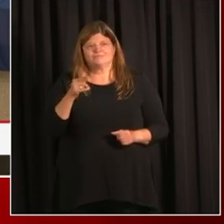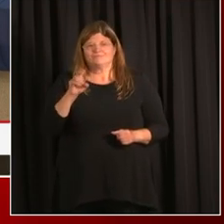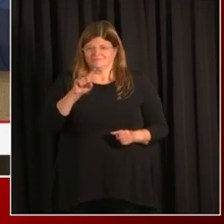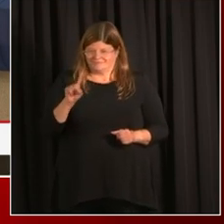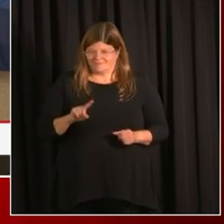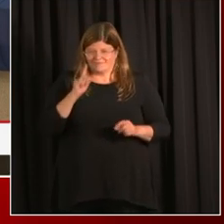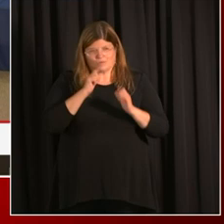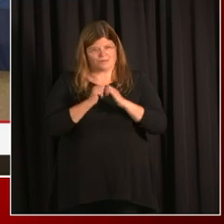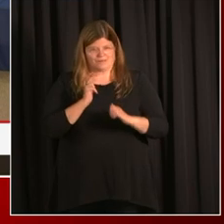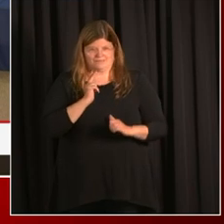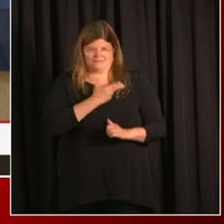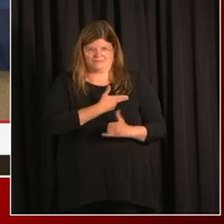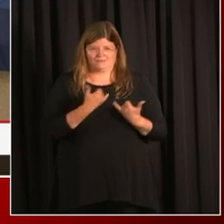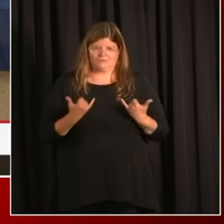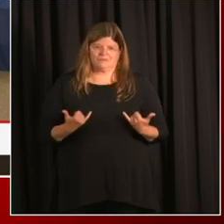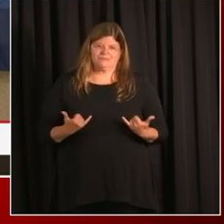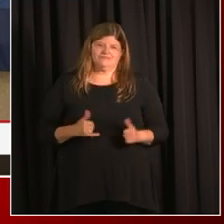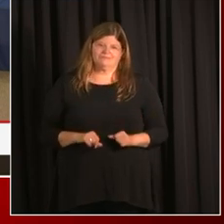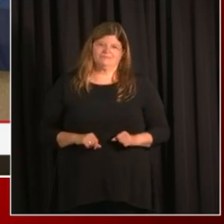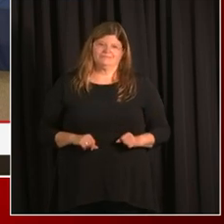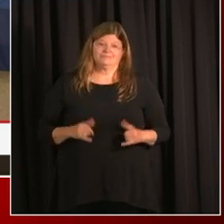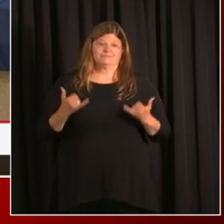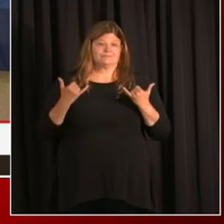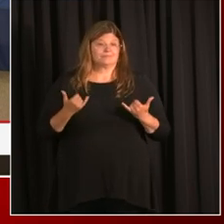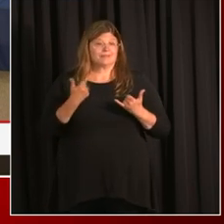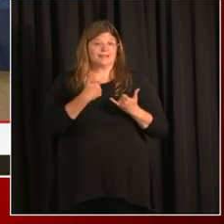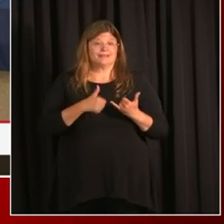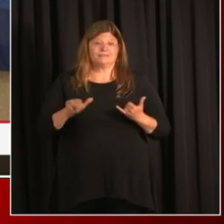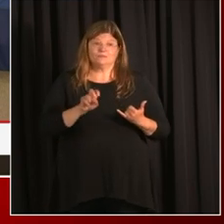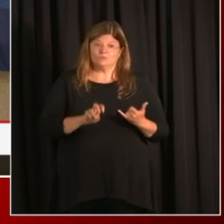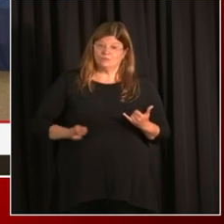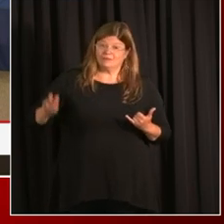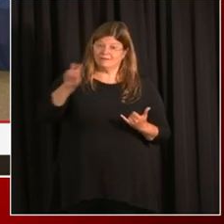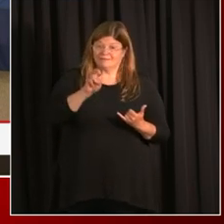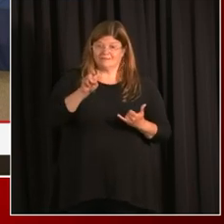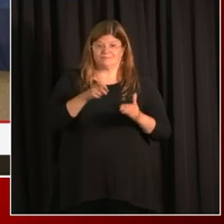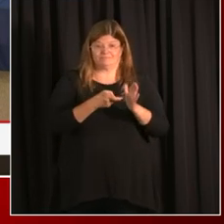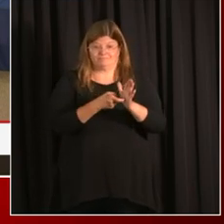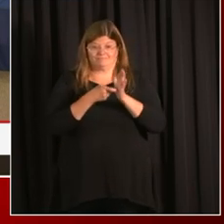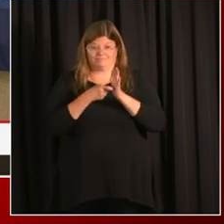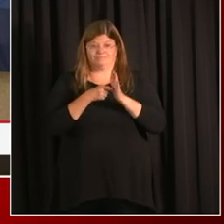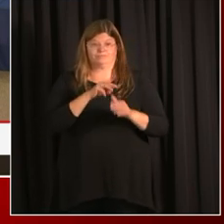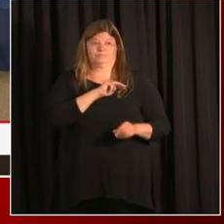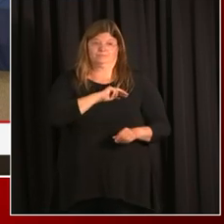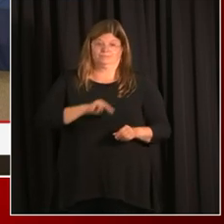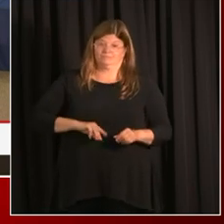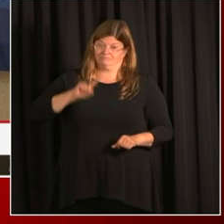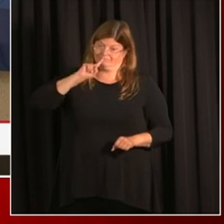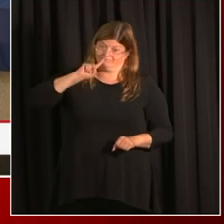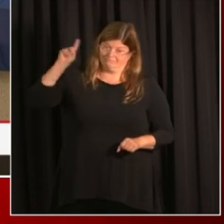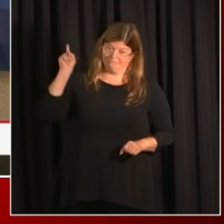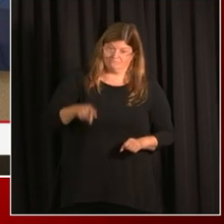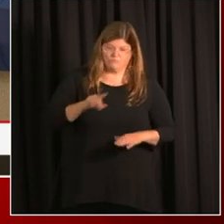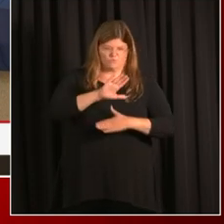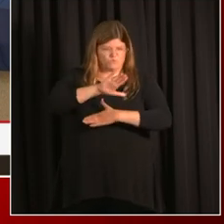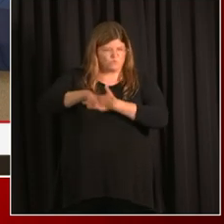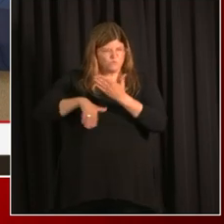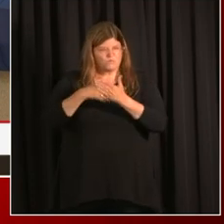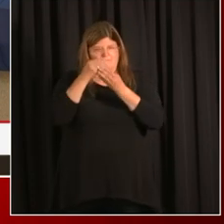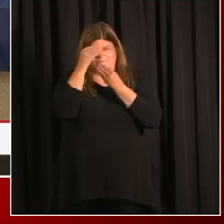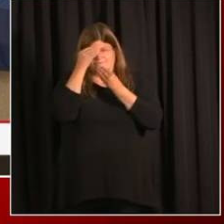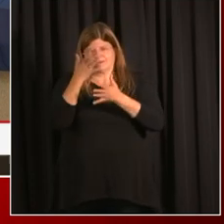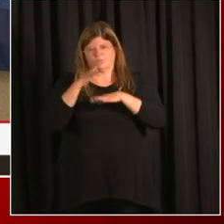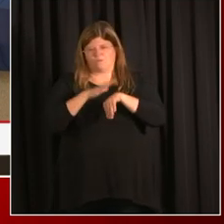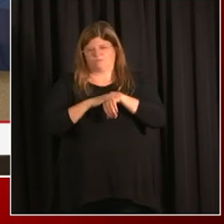of our guidances, any travel guidance, any of our mayor's orders, all of that information is available on the